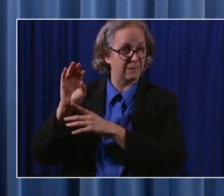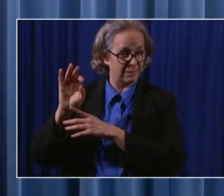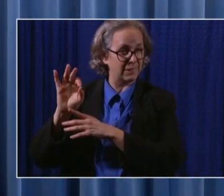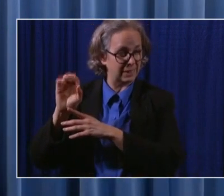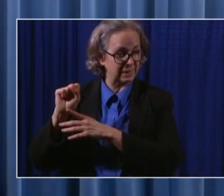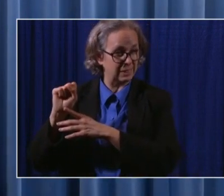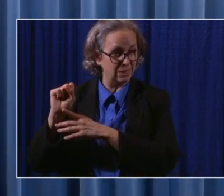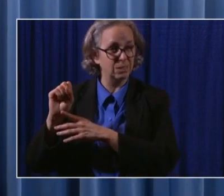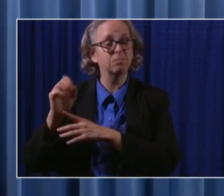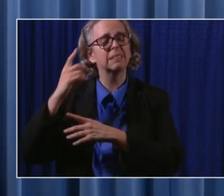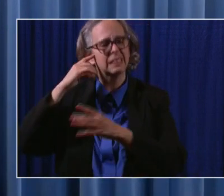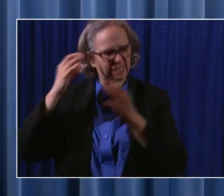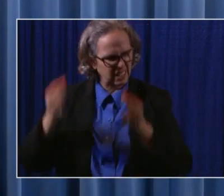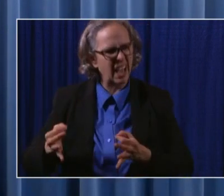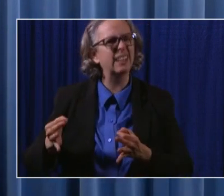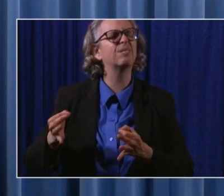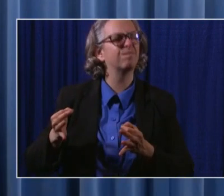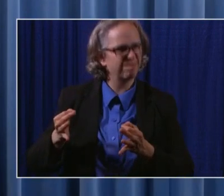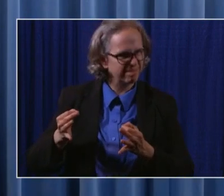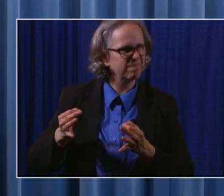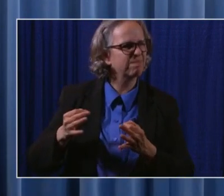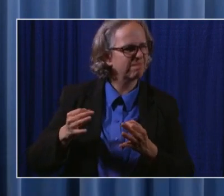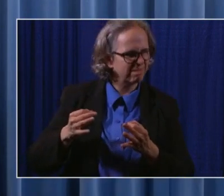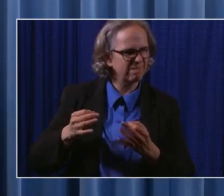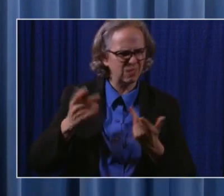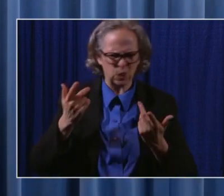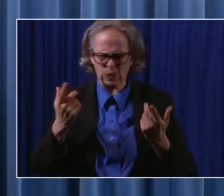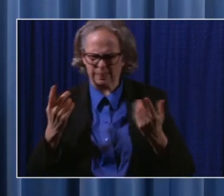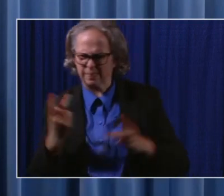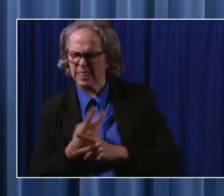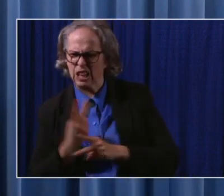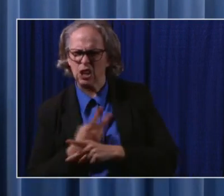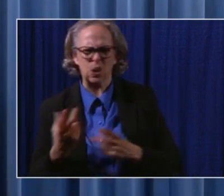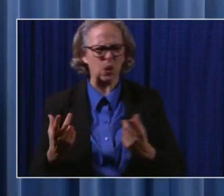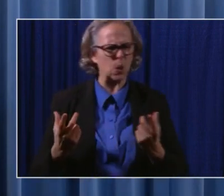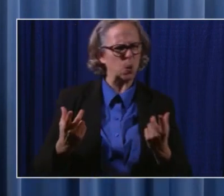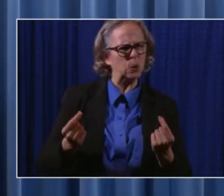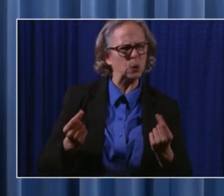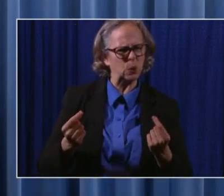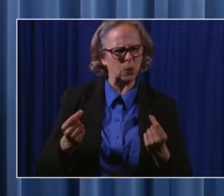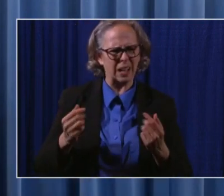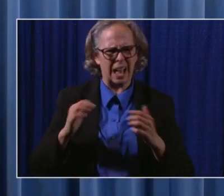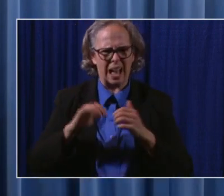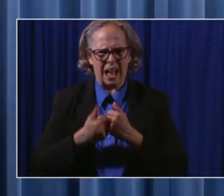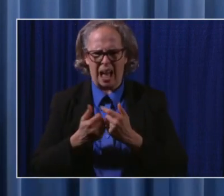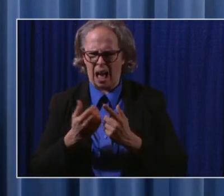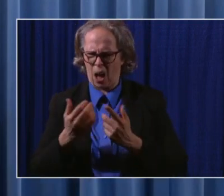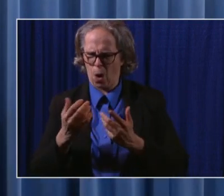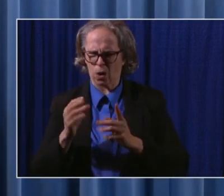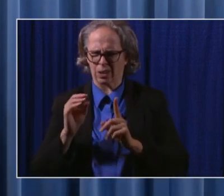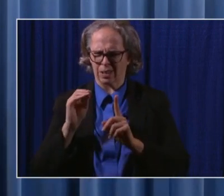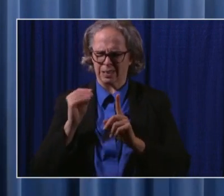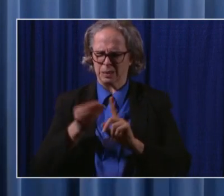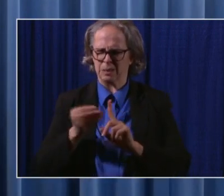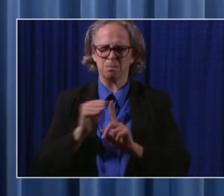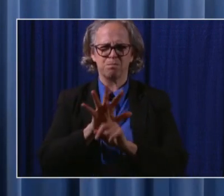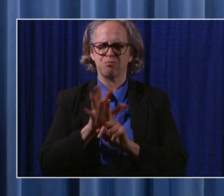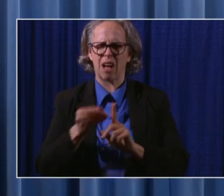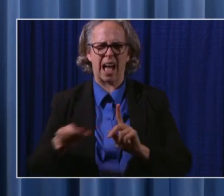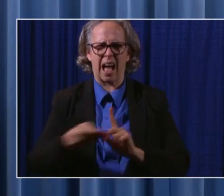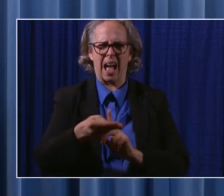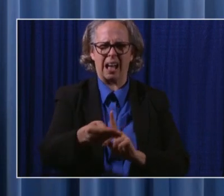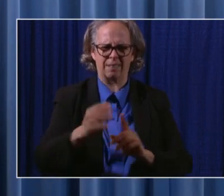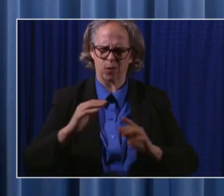art, but tried to determine how many of those actually came out of the child care setting and how many may have come directly